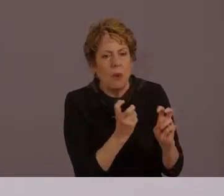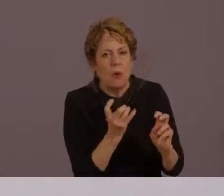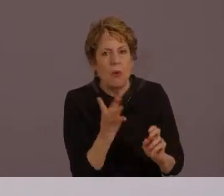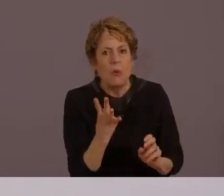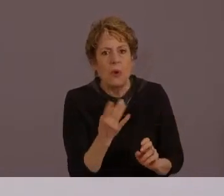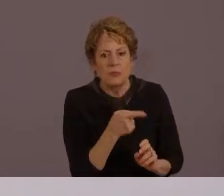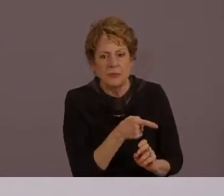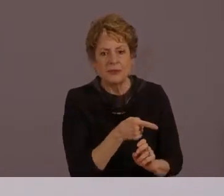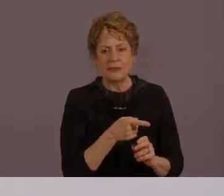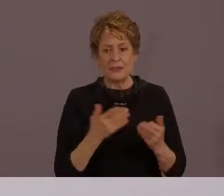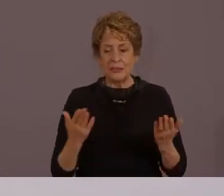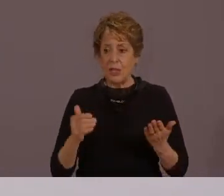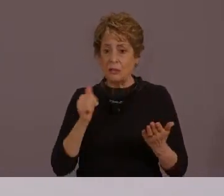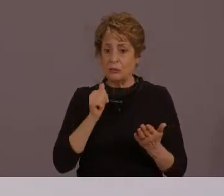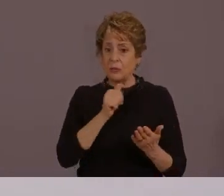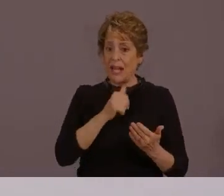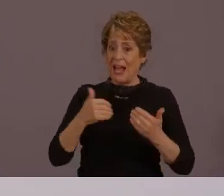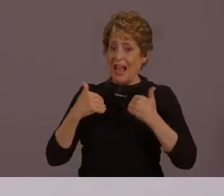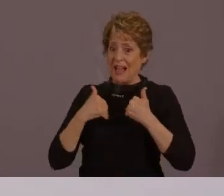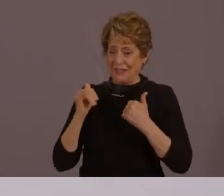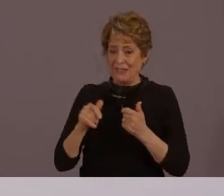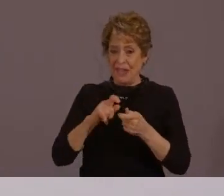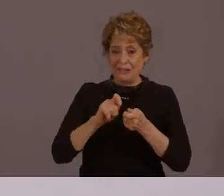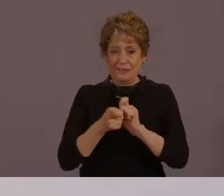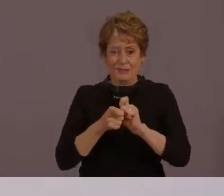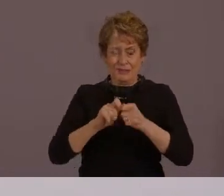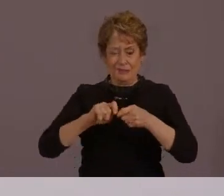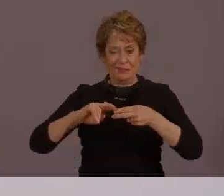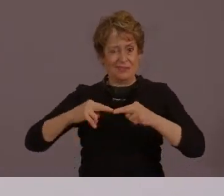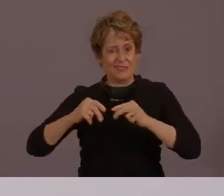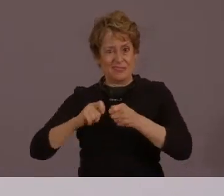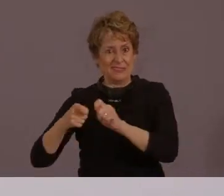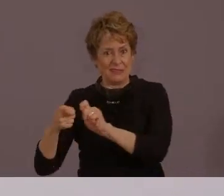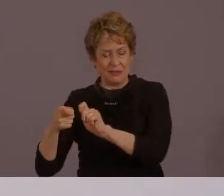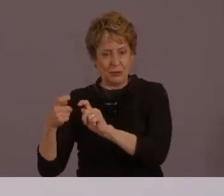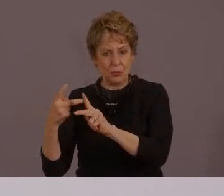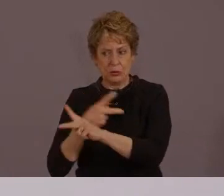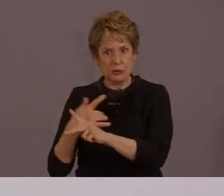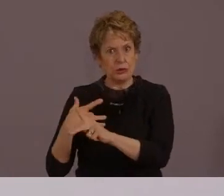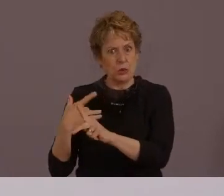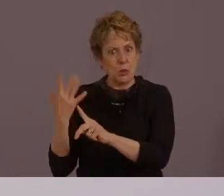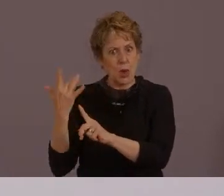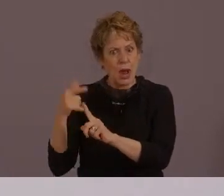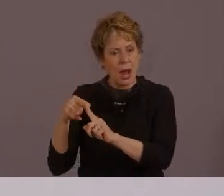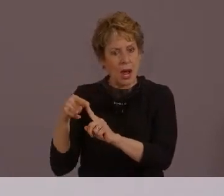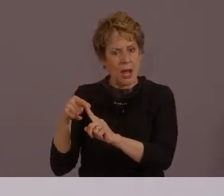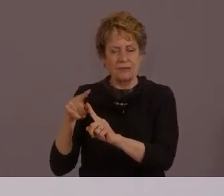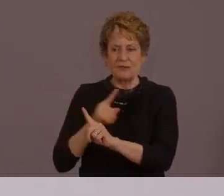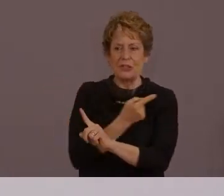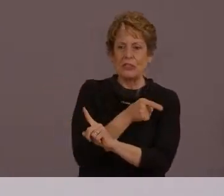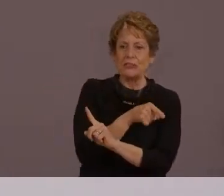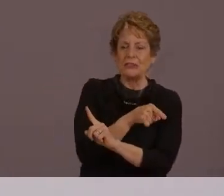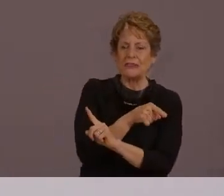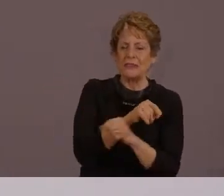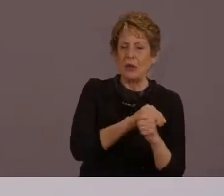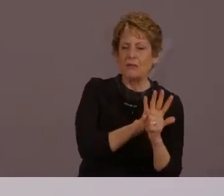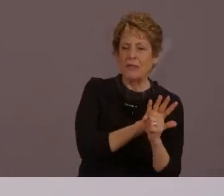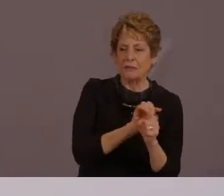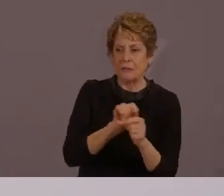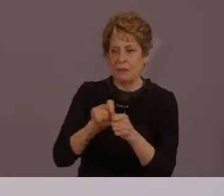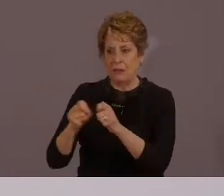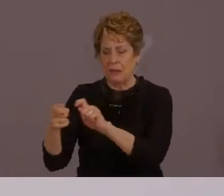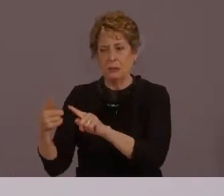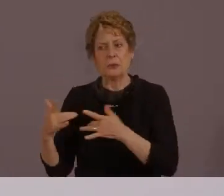that are even more concerning than the initial variants. You know, why does it make sense then